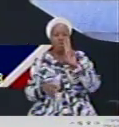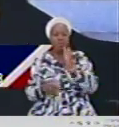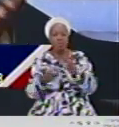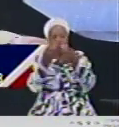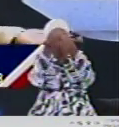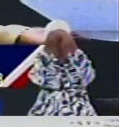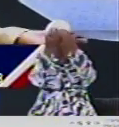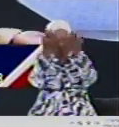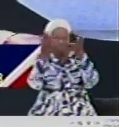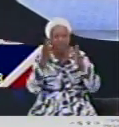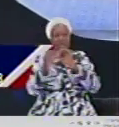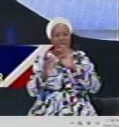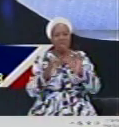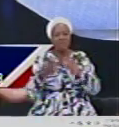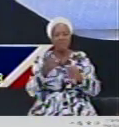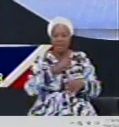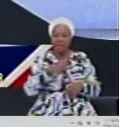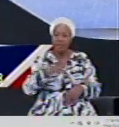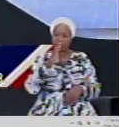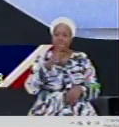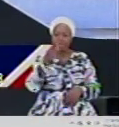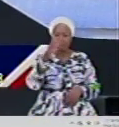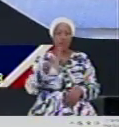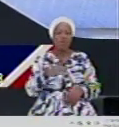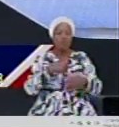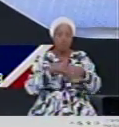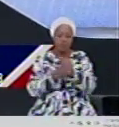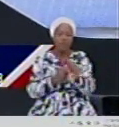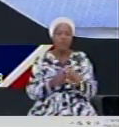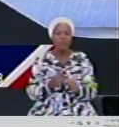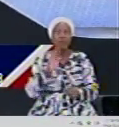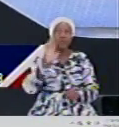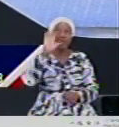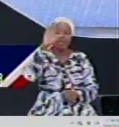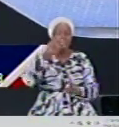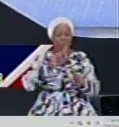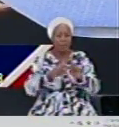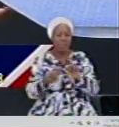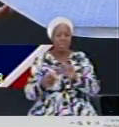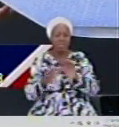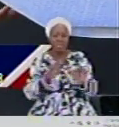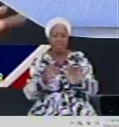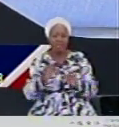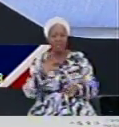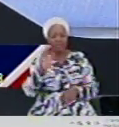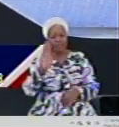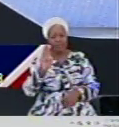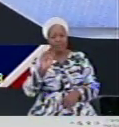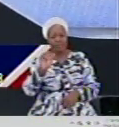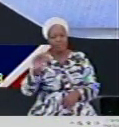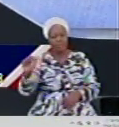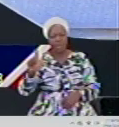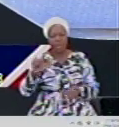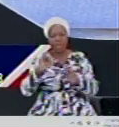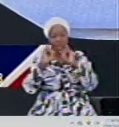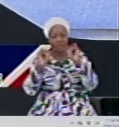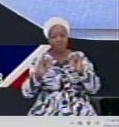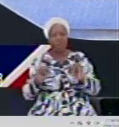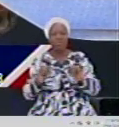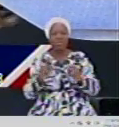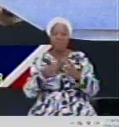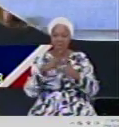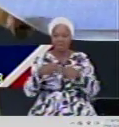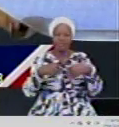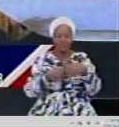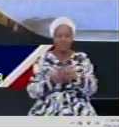the Lord be God, follow him. But if Baal, then follow him.